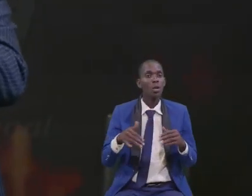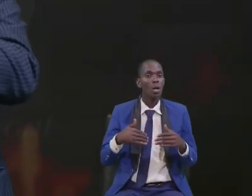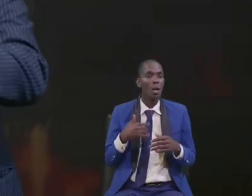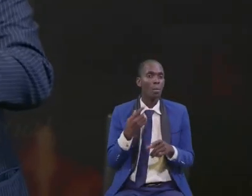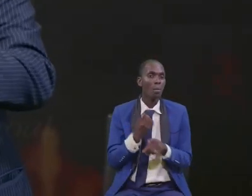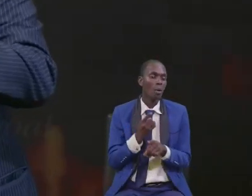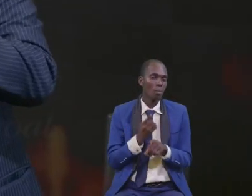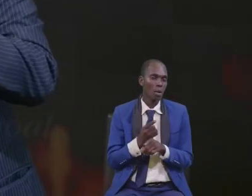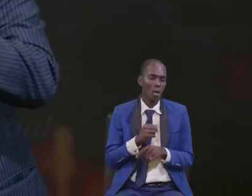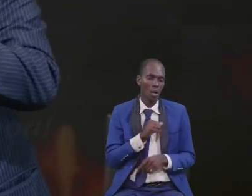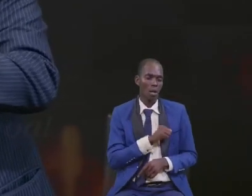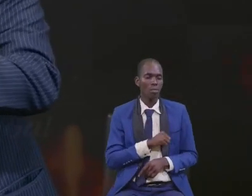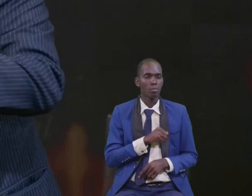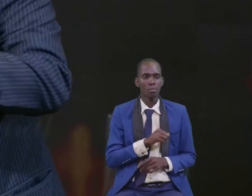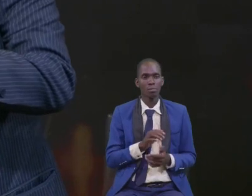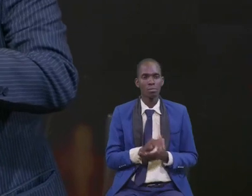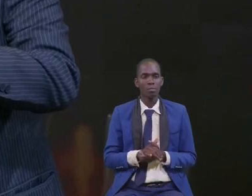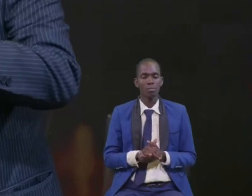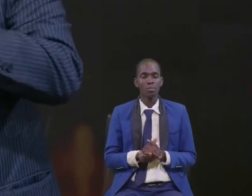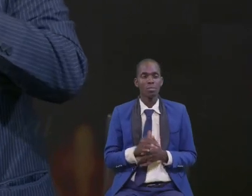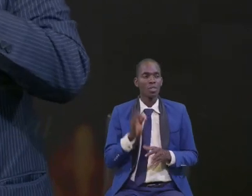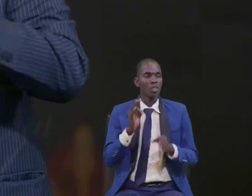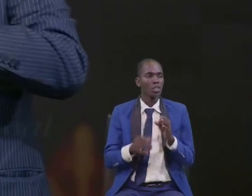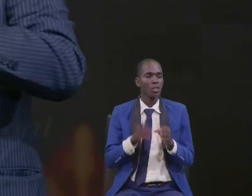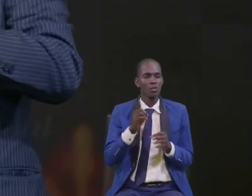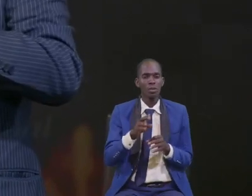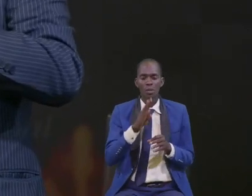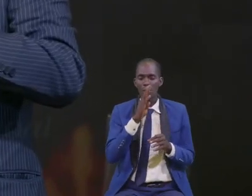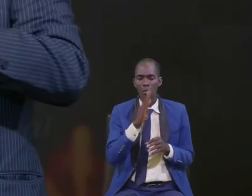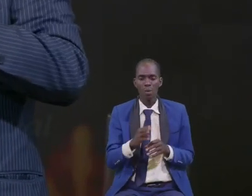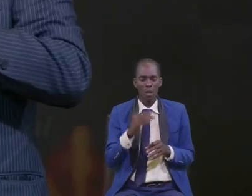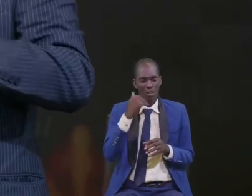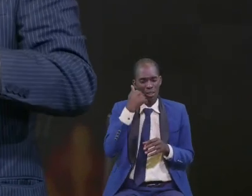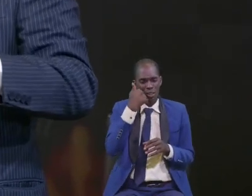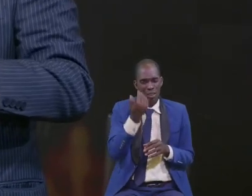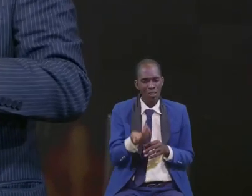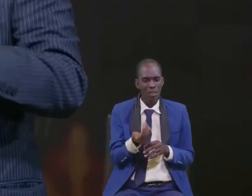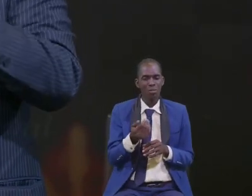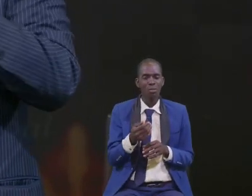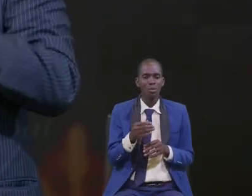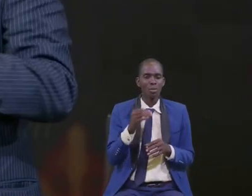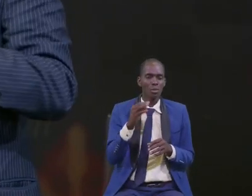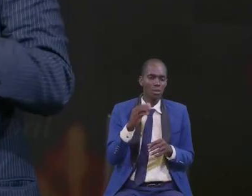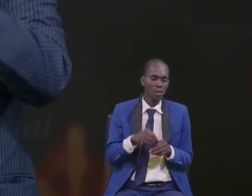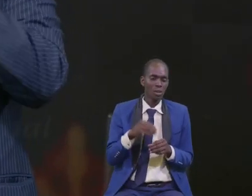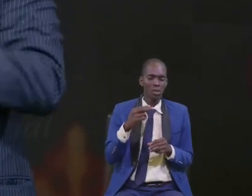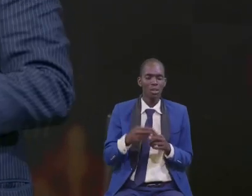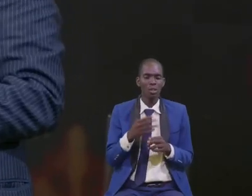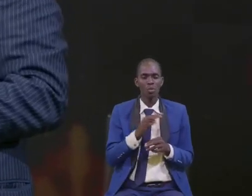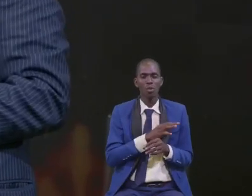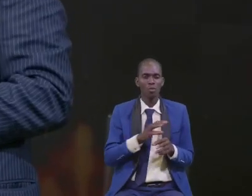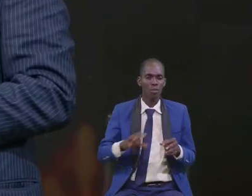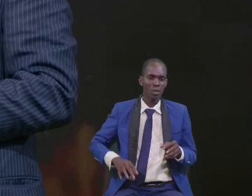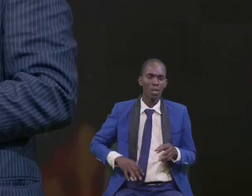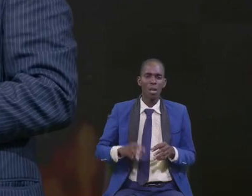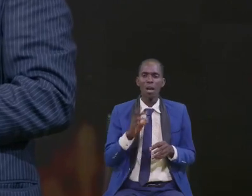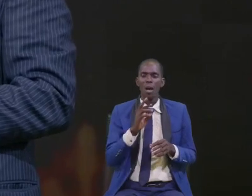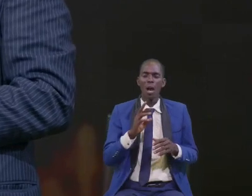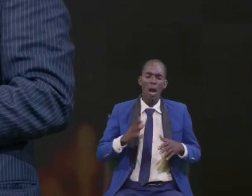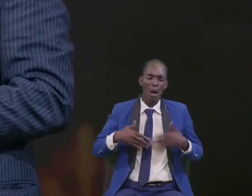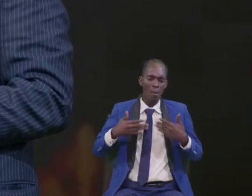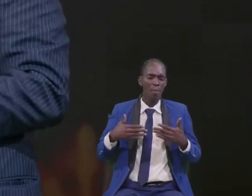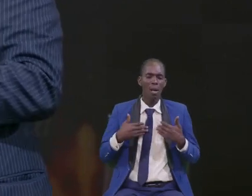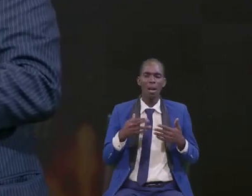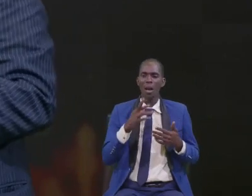this. If you be reproached for the name of Christ, happy are ye. Not